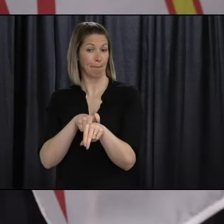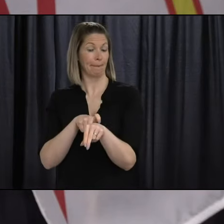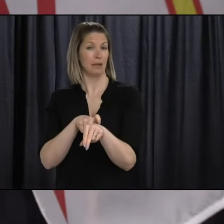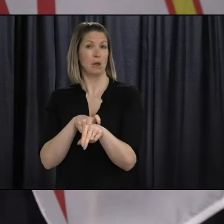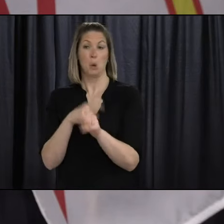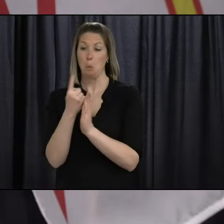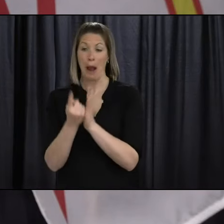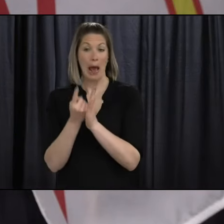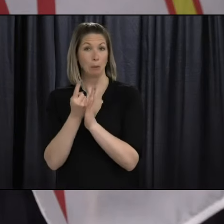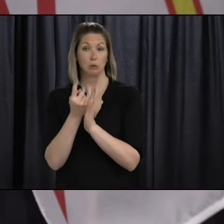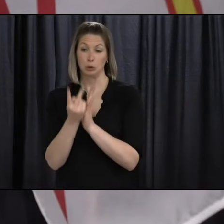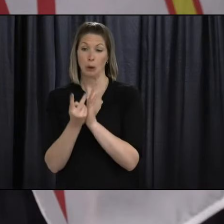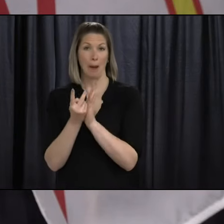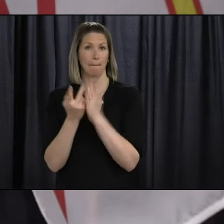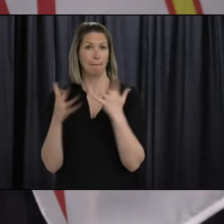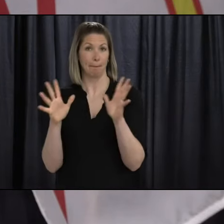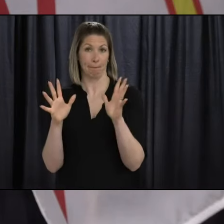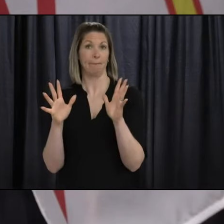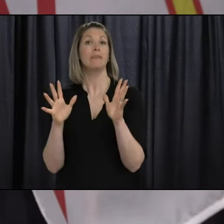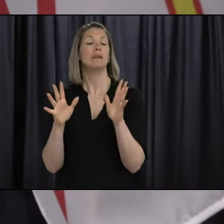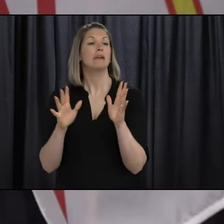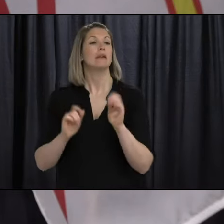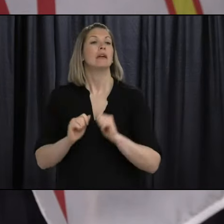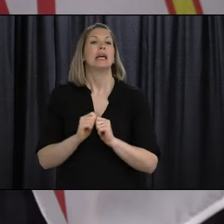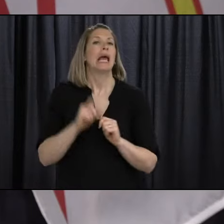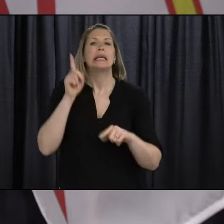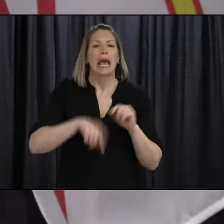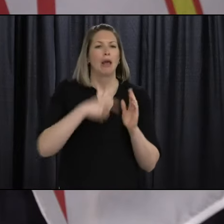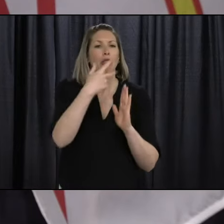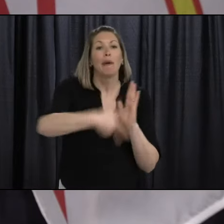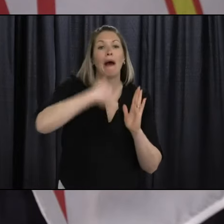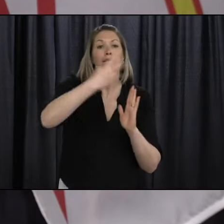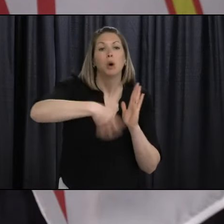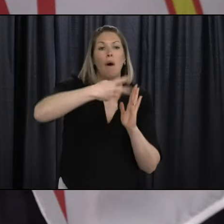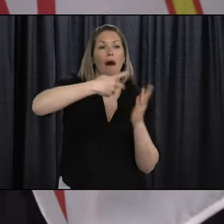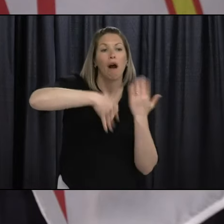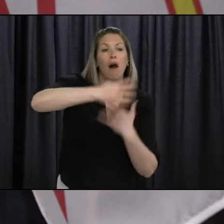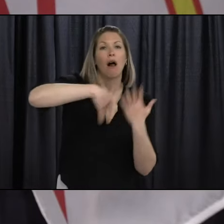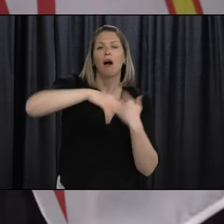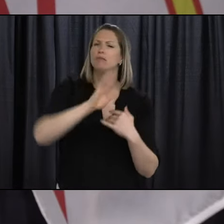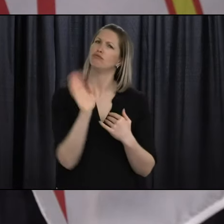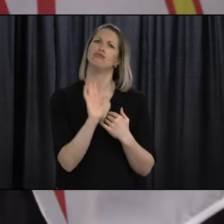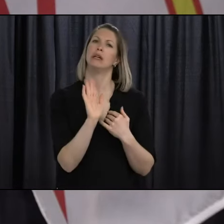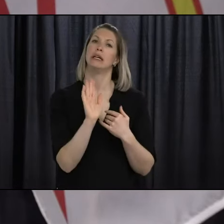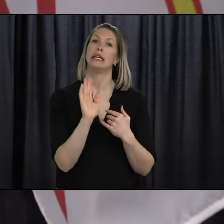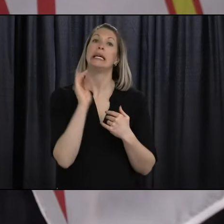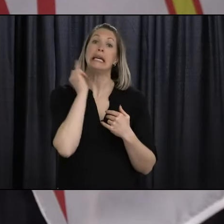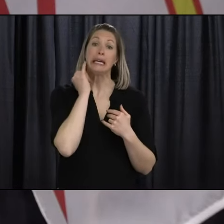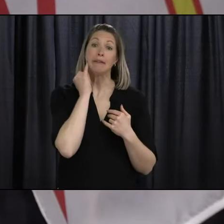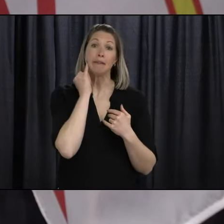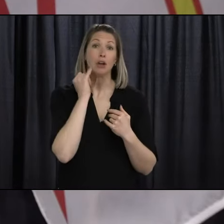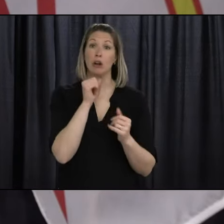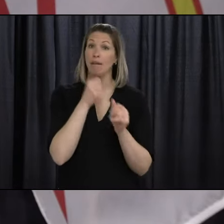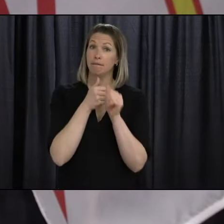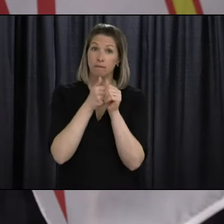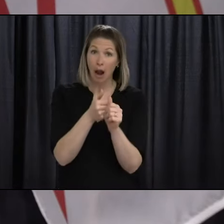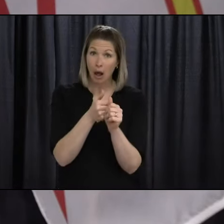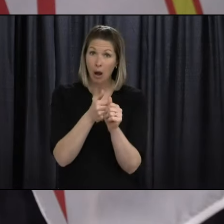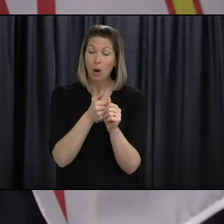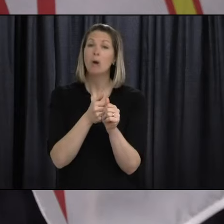up then bursting your own bubble, right? So really, when we're talking about gatherings, it's about